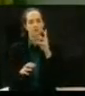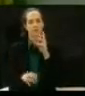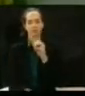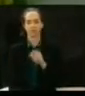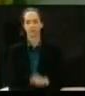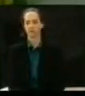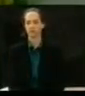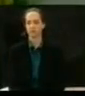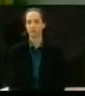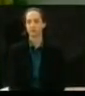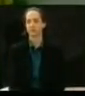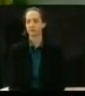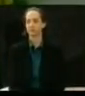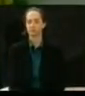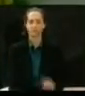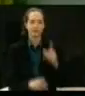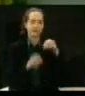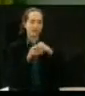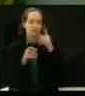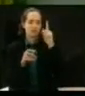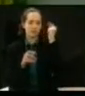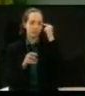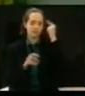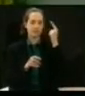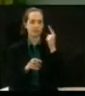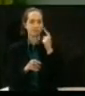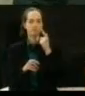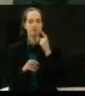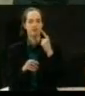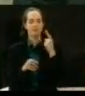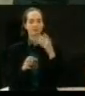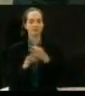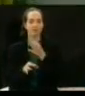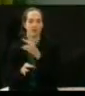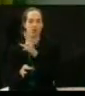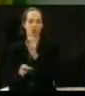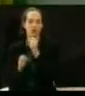Intergovernmental deferred this for 3 days. Okay, Finance Committee.